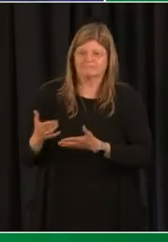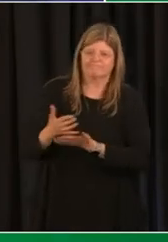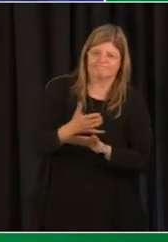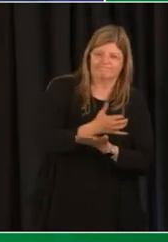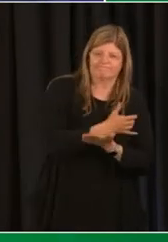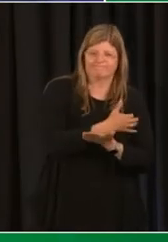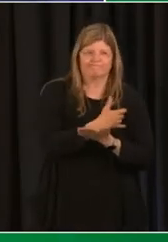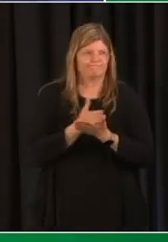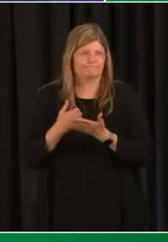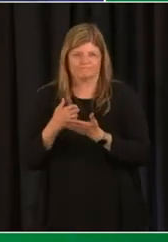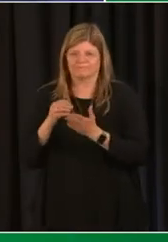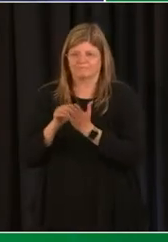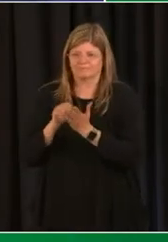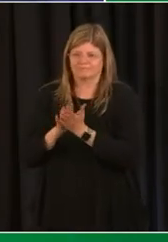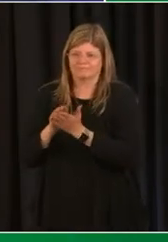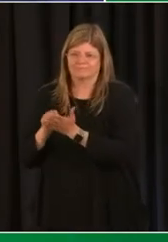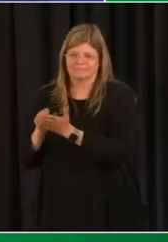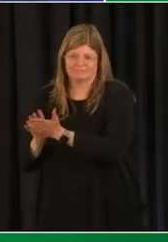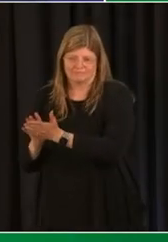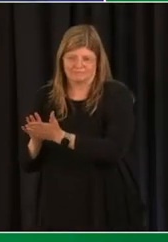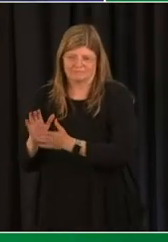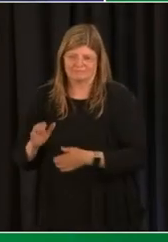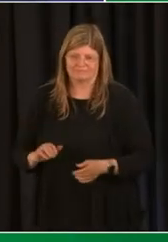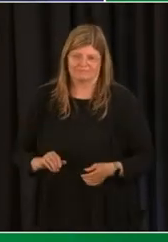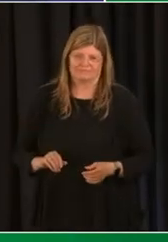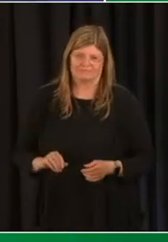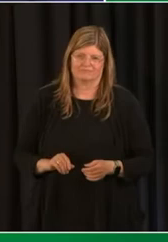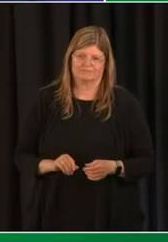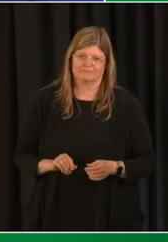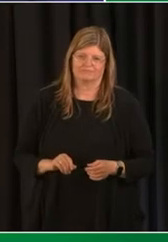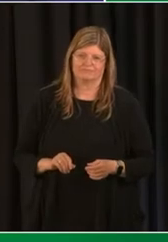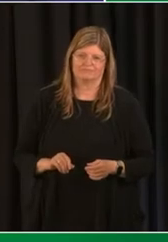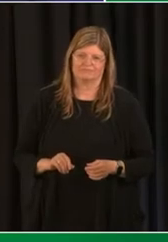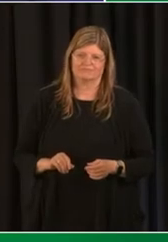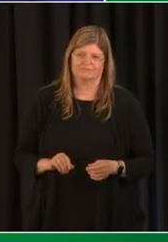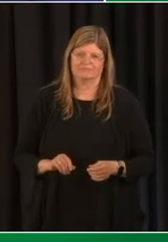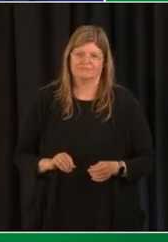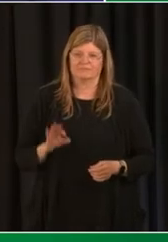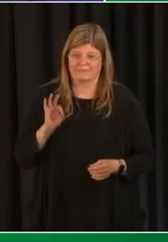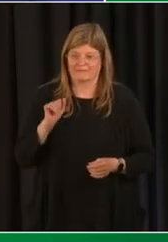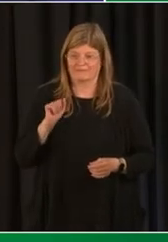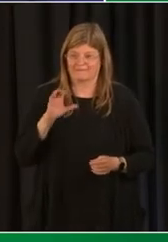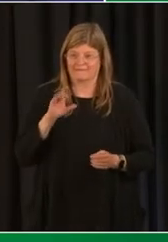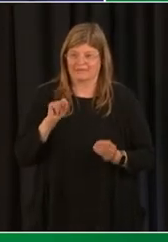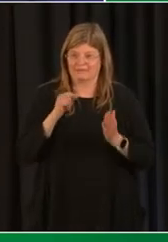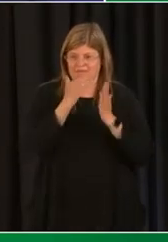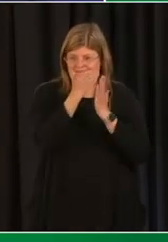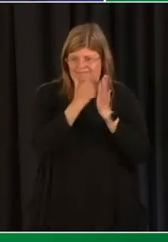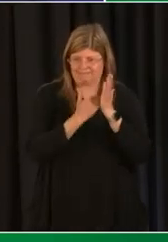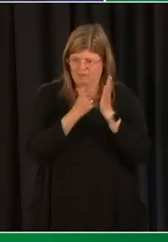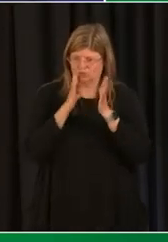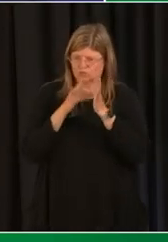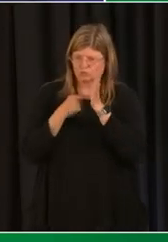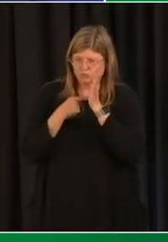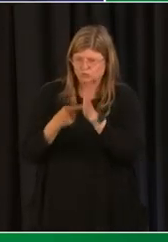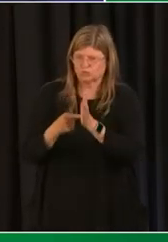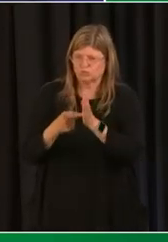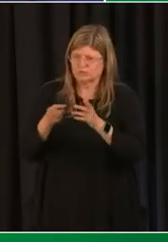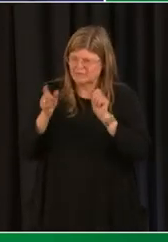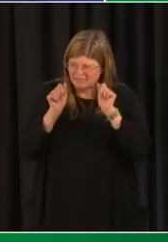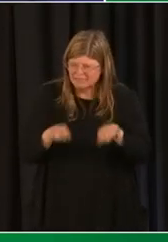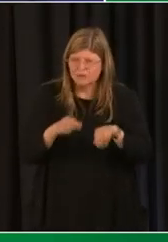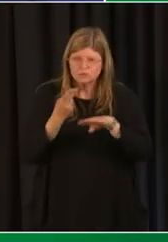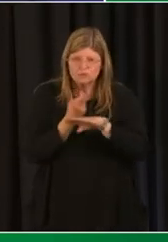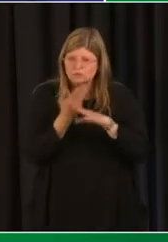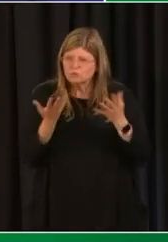your documents, there is a fact sheet also on the website that shows all of the documents that you can use